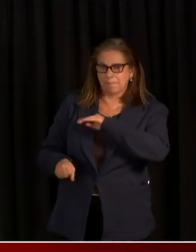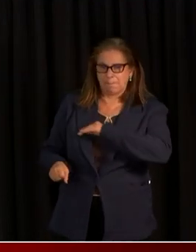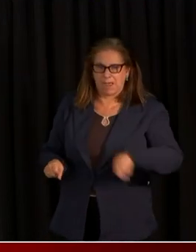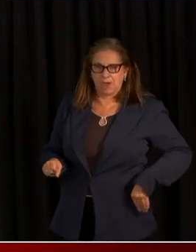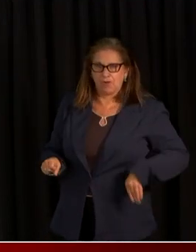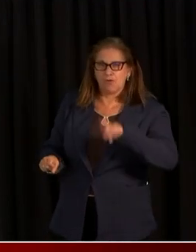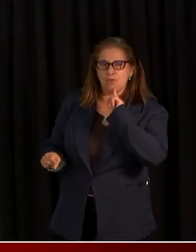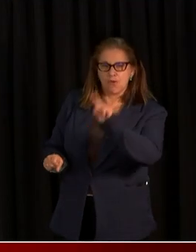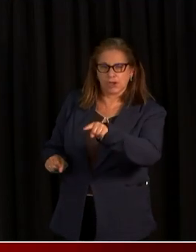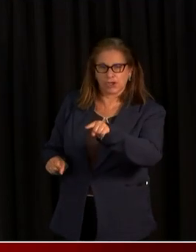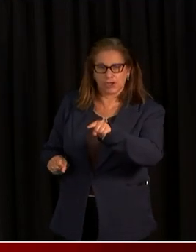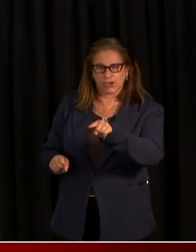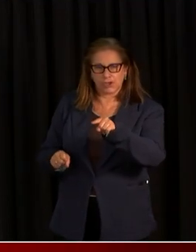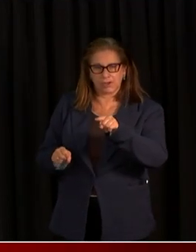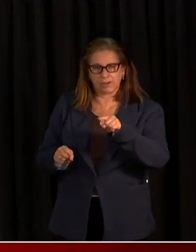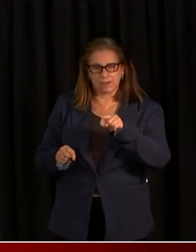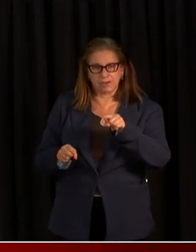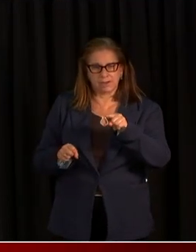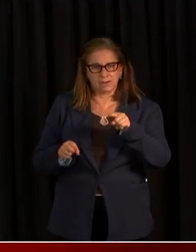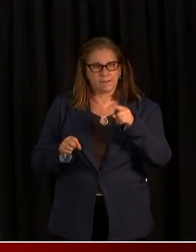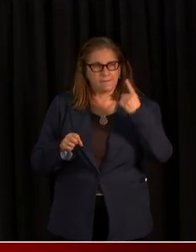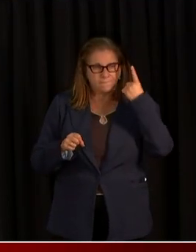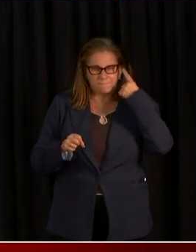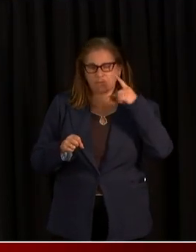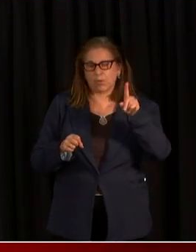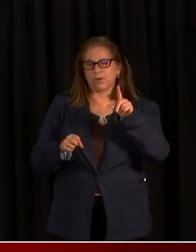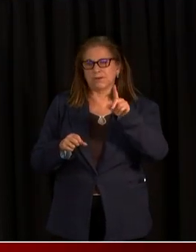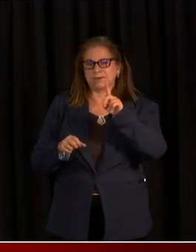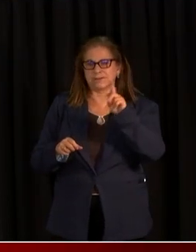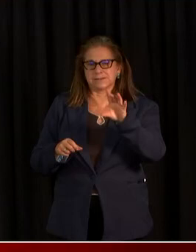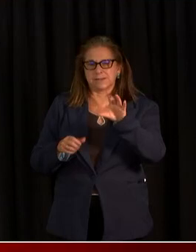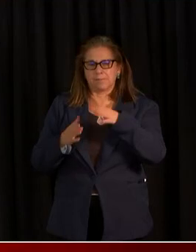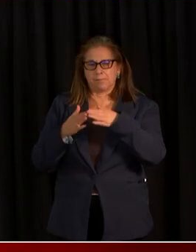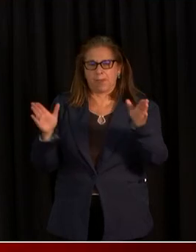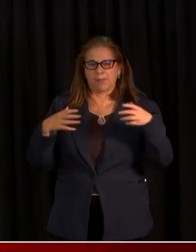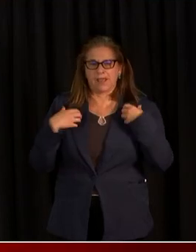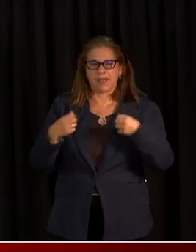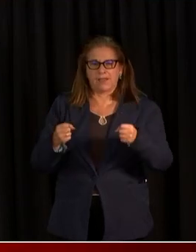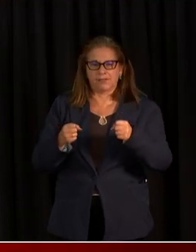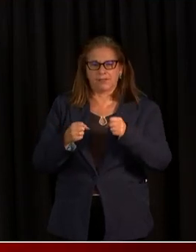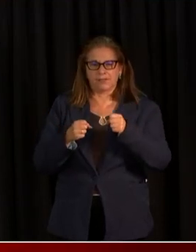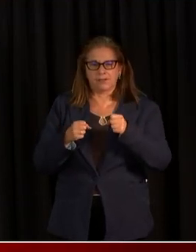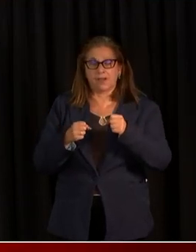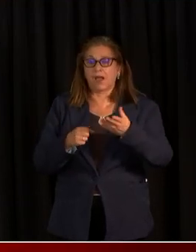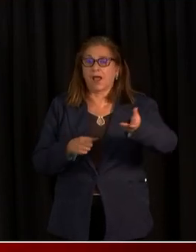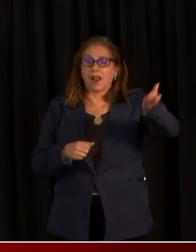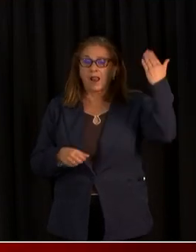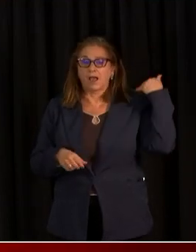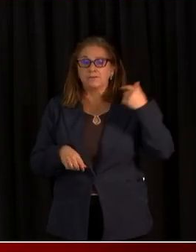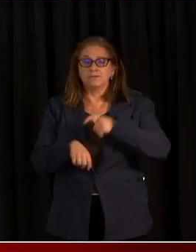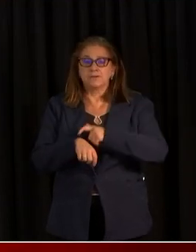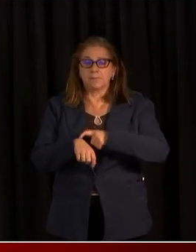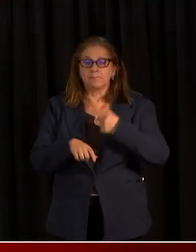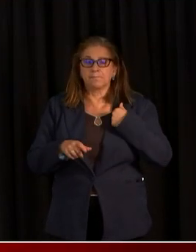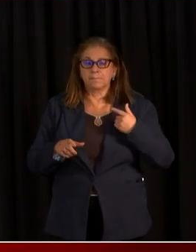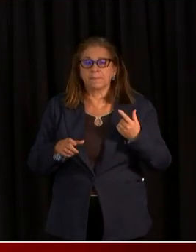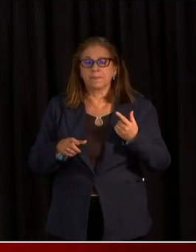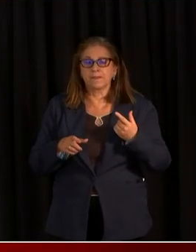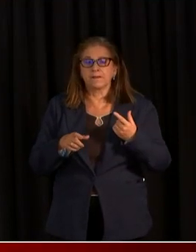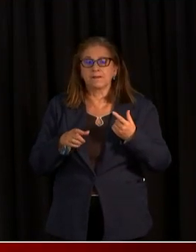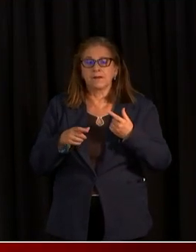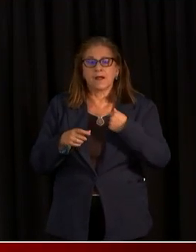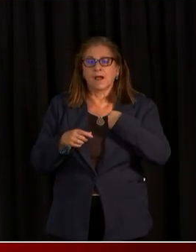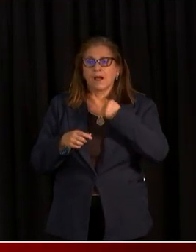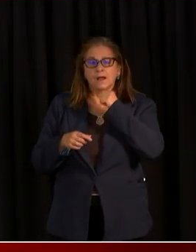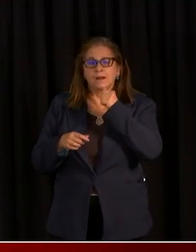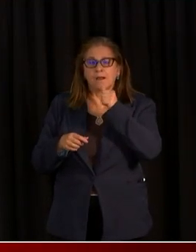above DC health guidance. But I really can't remember the last time that I gave a briefing where I didn't tell people to wear